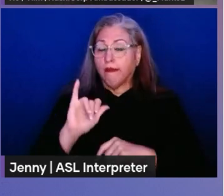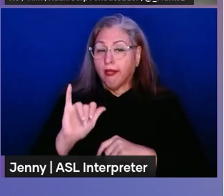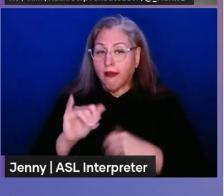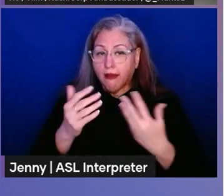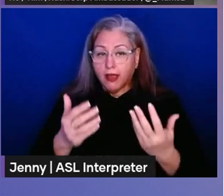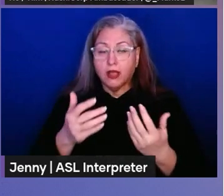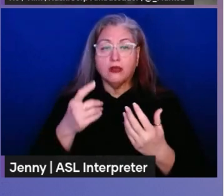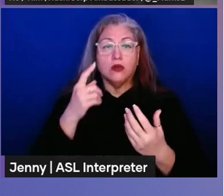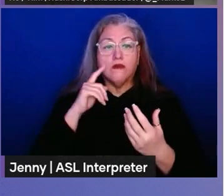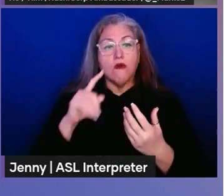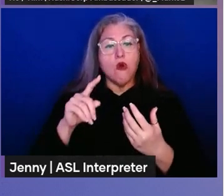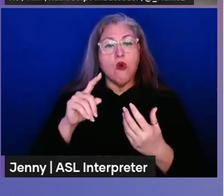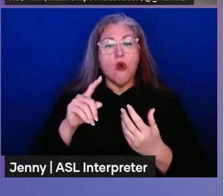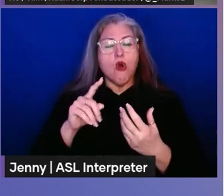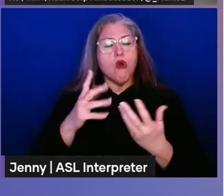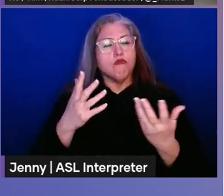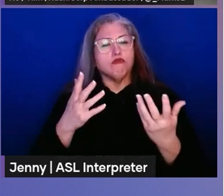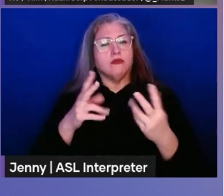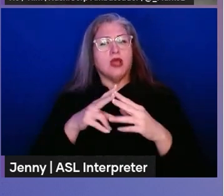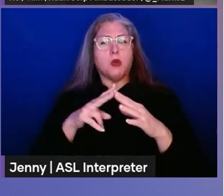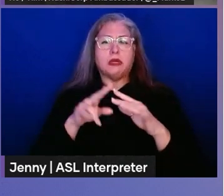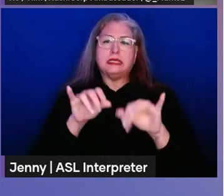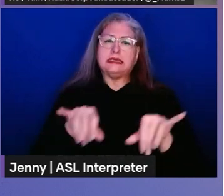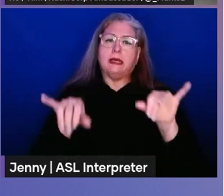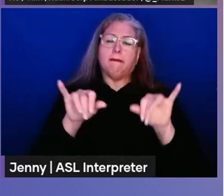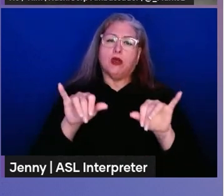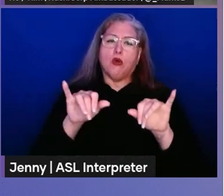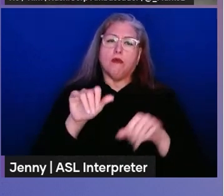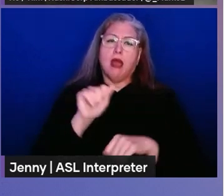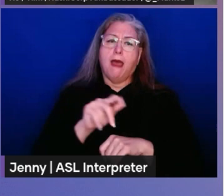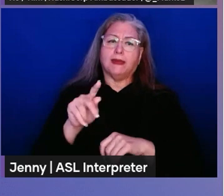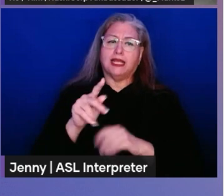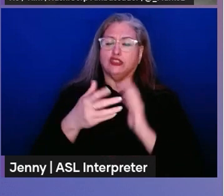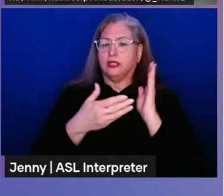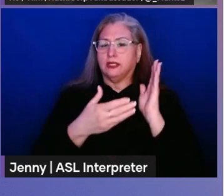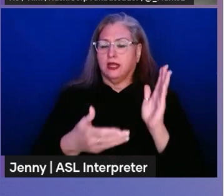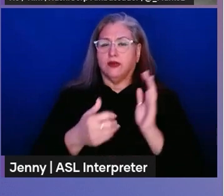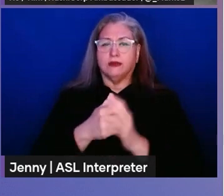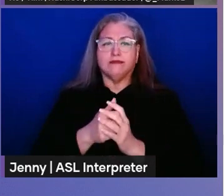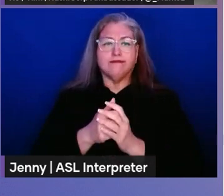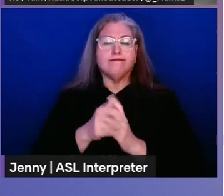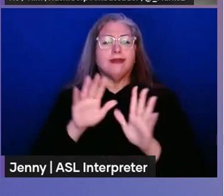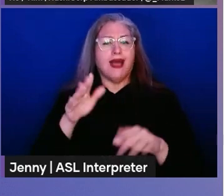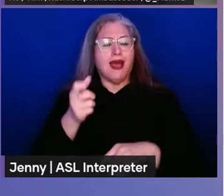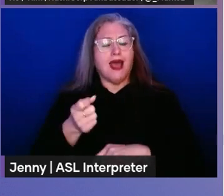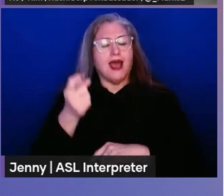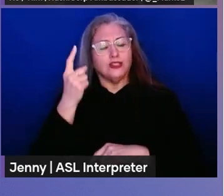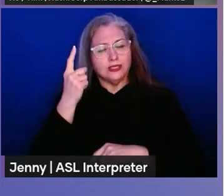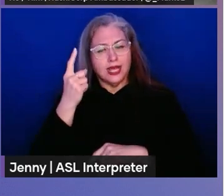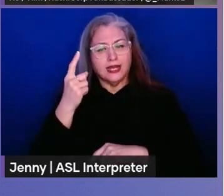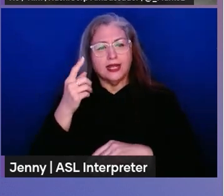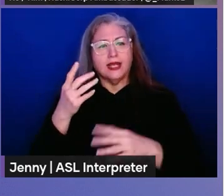for a very typical application delivery, I do understand there are kind of